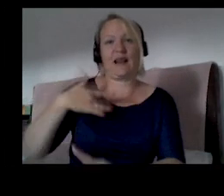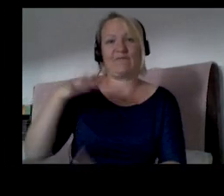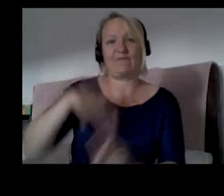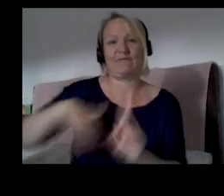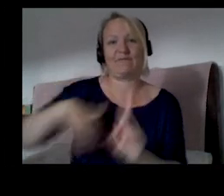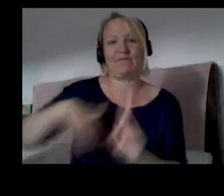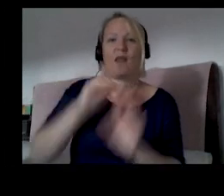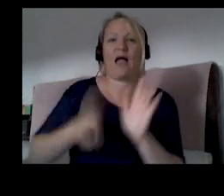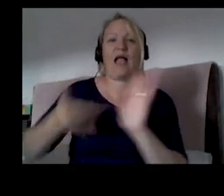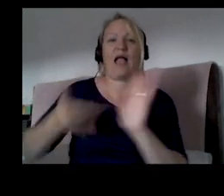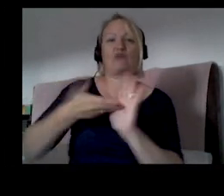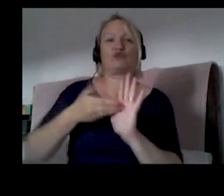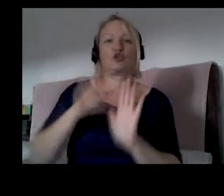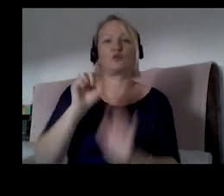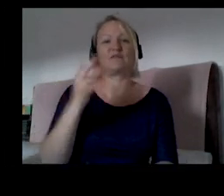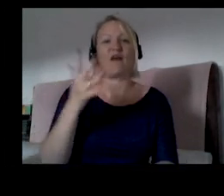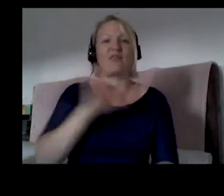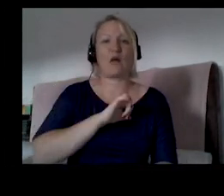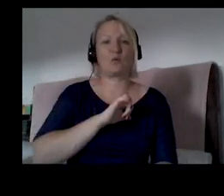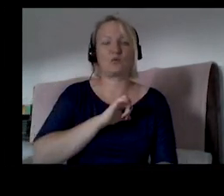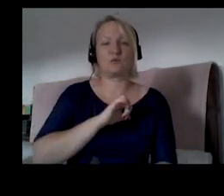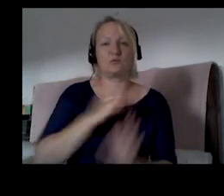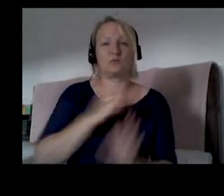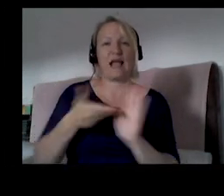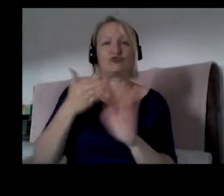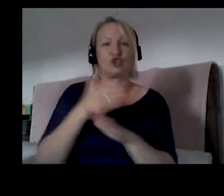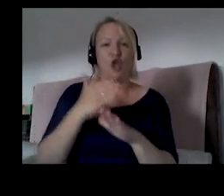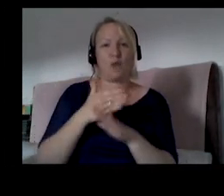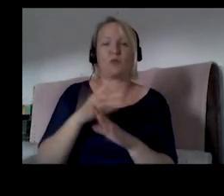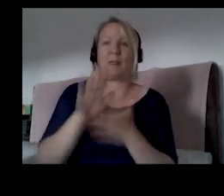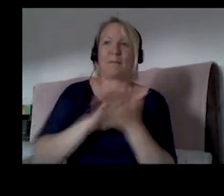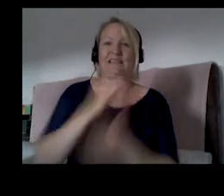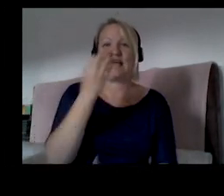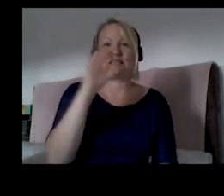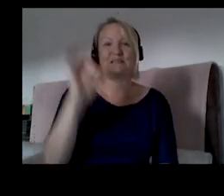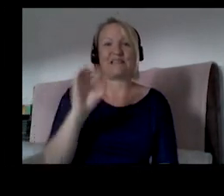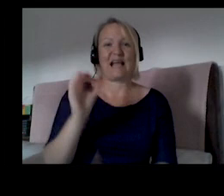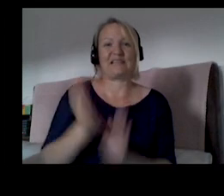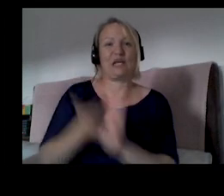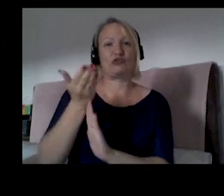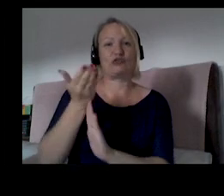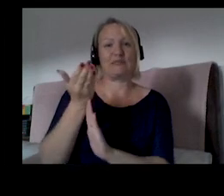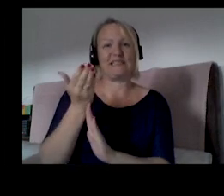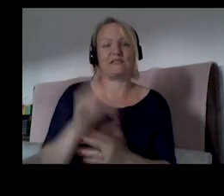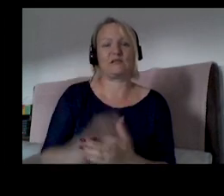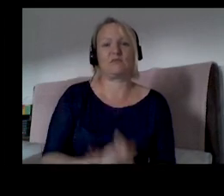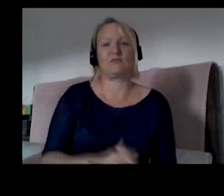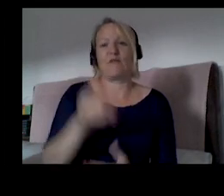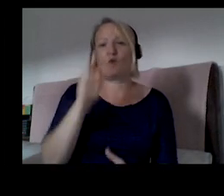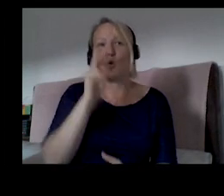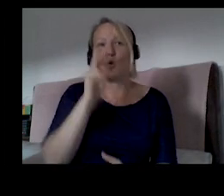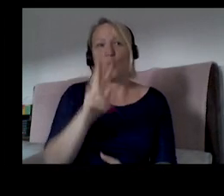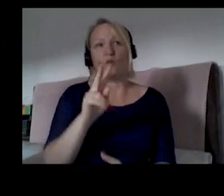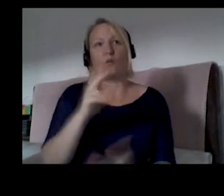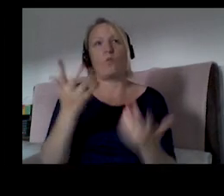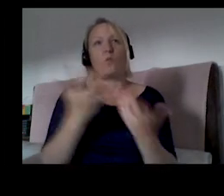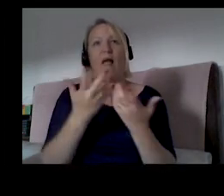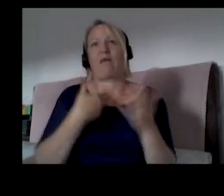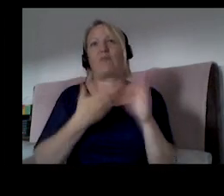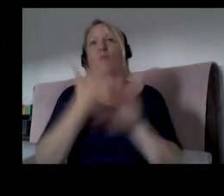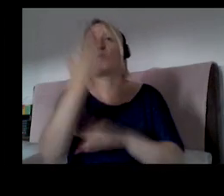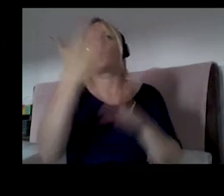would have access to more than 225,000 additional jobs, over an 80% increase.